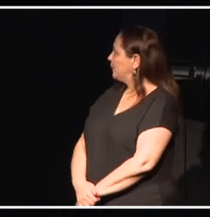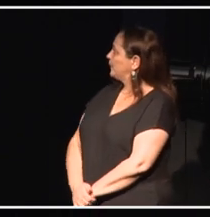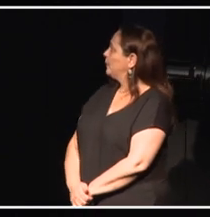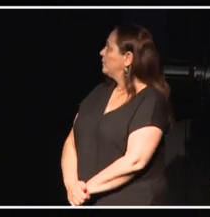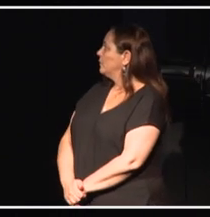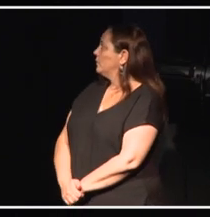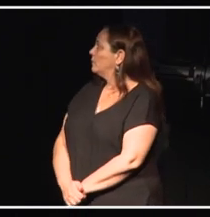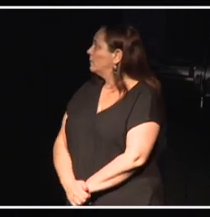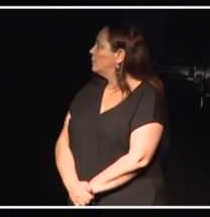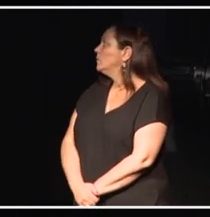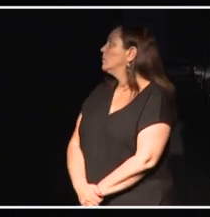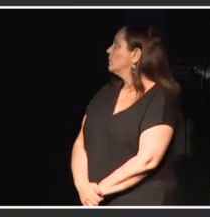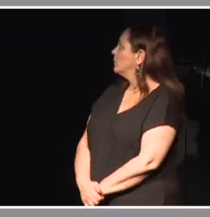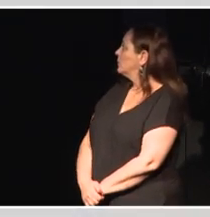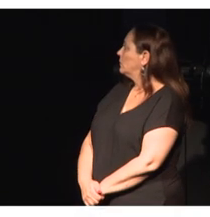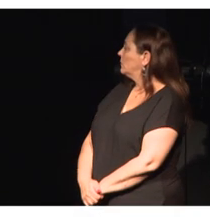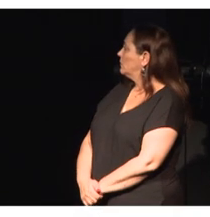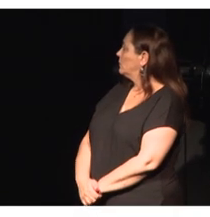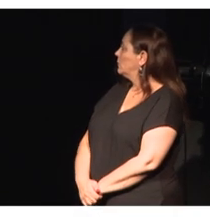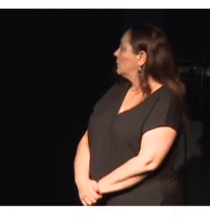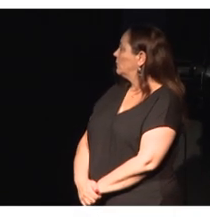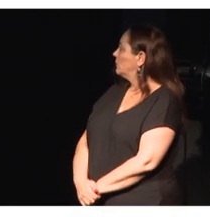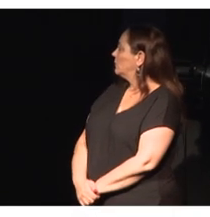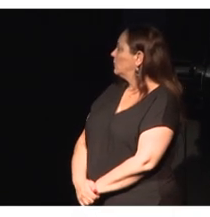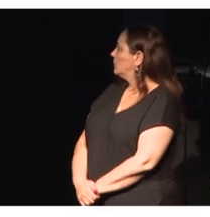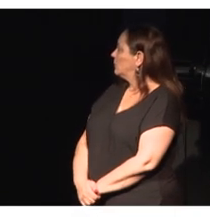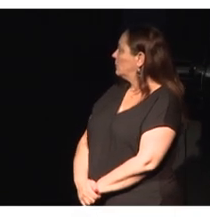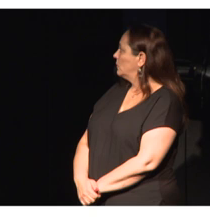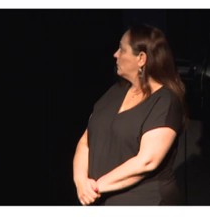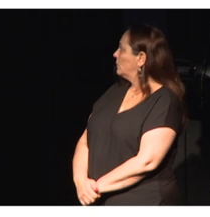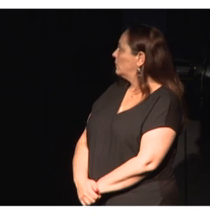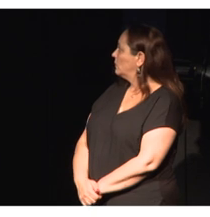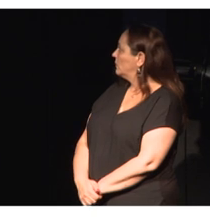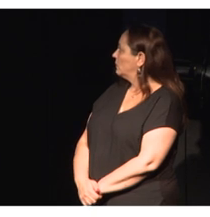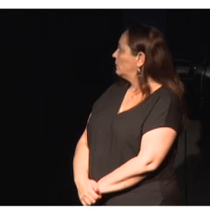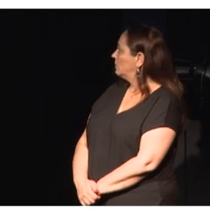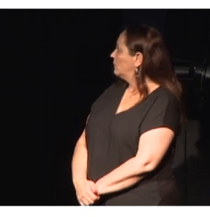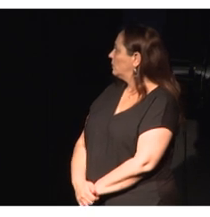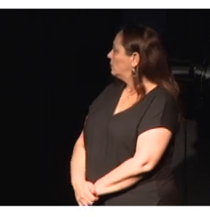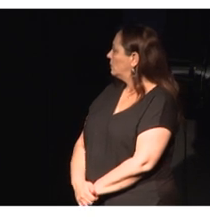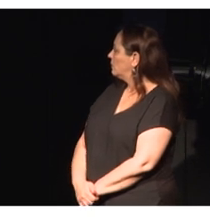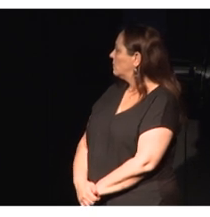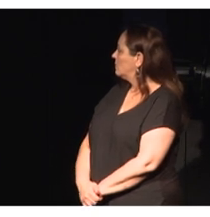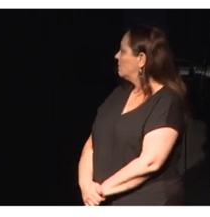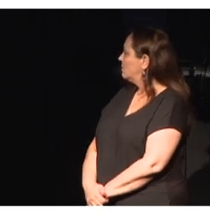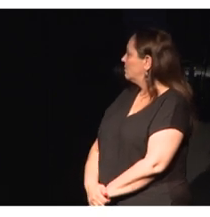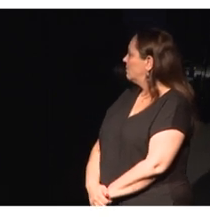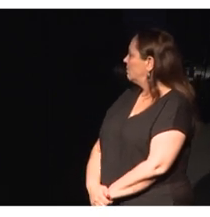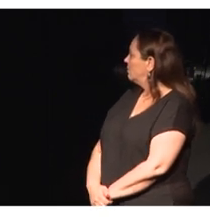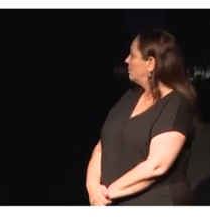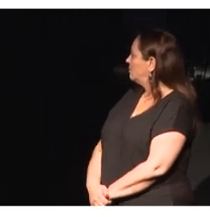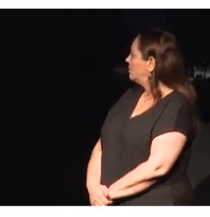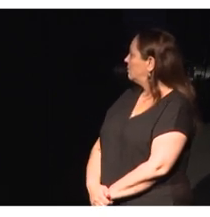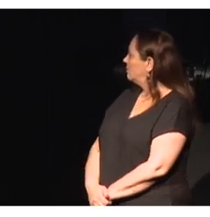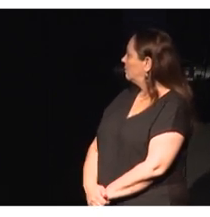Another anonymous said, all the best for your professional trolling career in 2014. Your hate, mocking and sexism